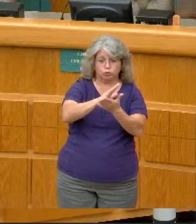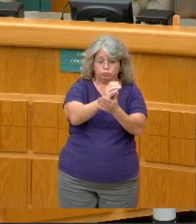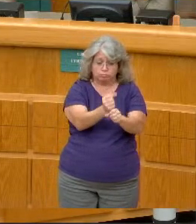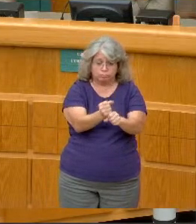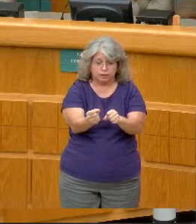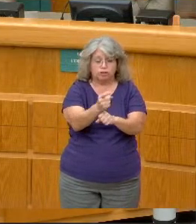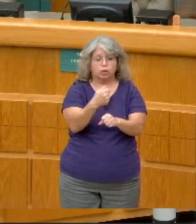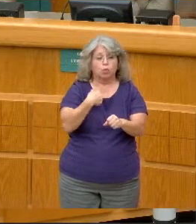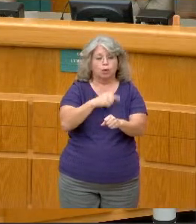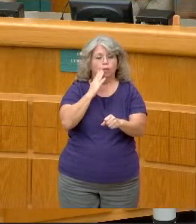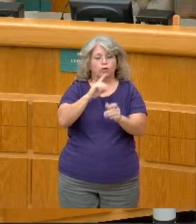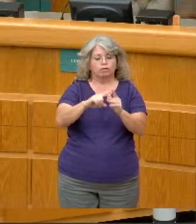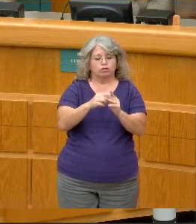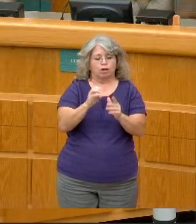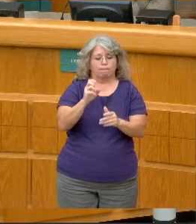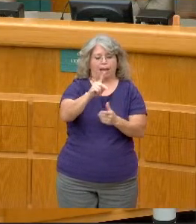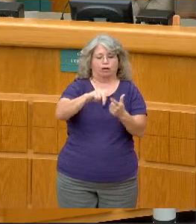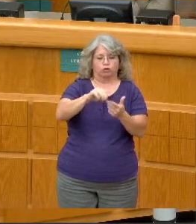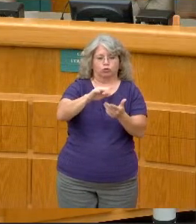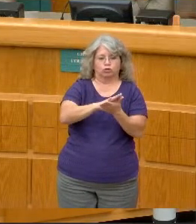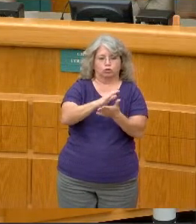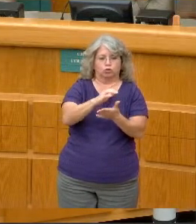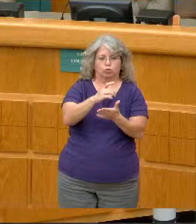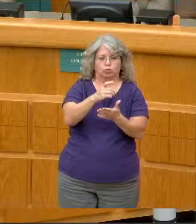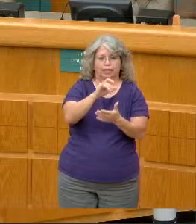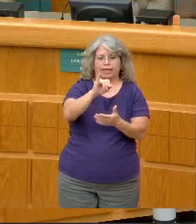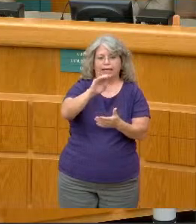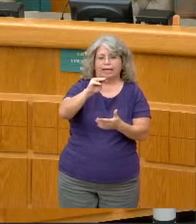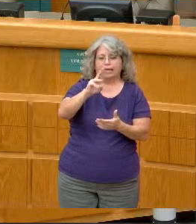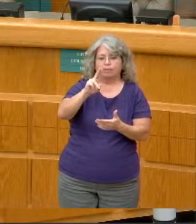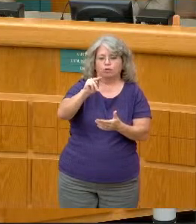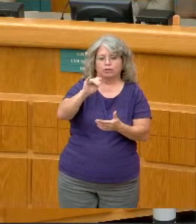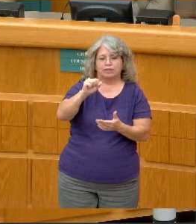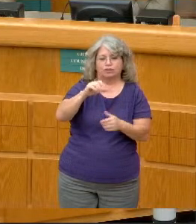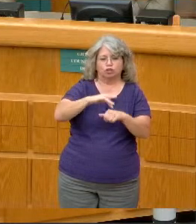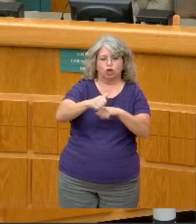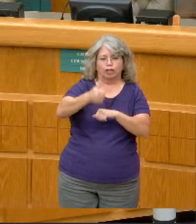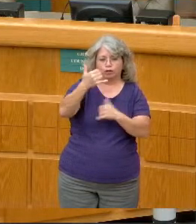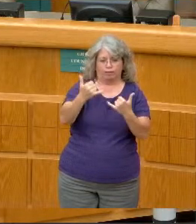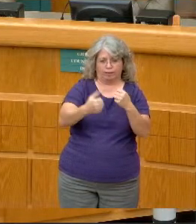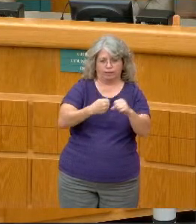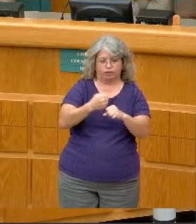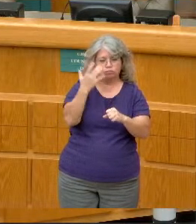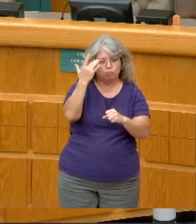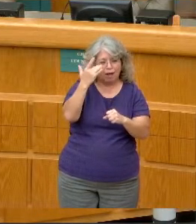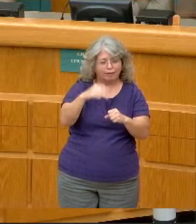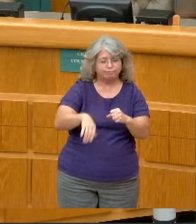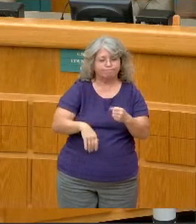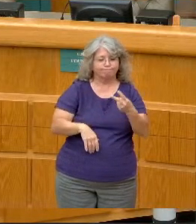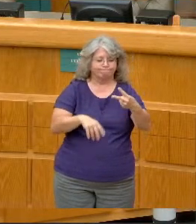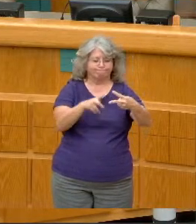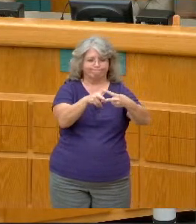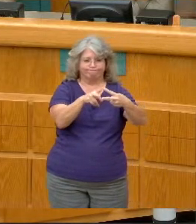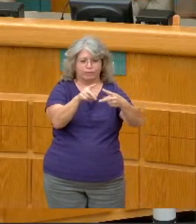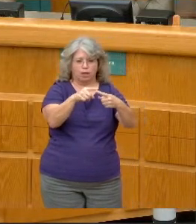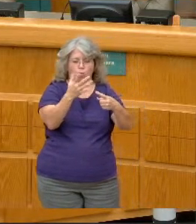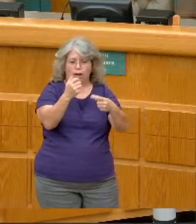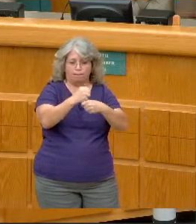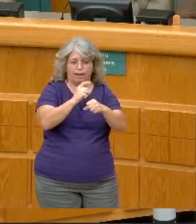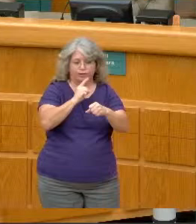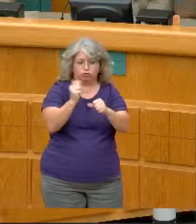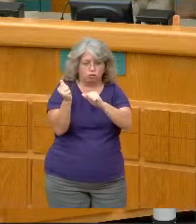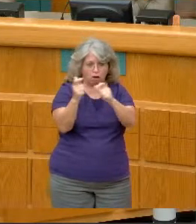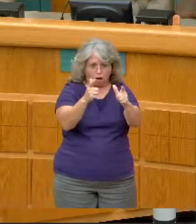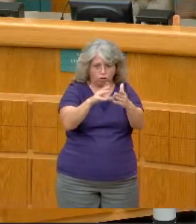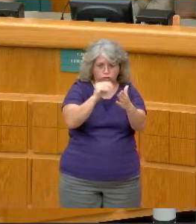start back-to-school immunizations earlier this year. The reason is twofold. One is we want to make sure that all students can